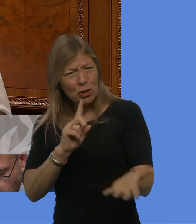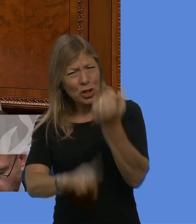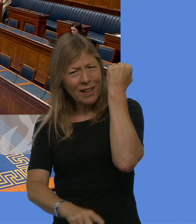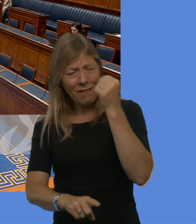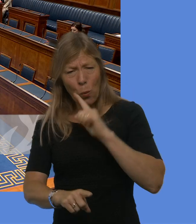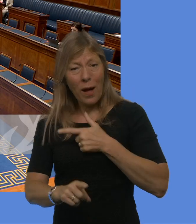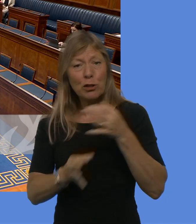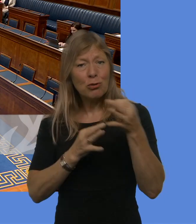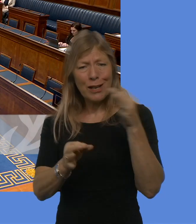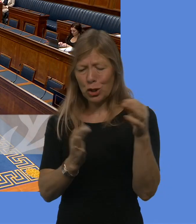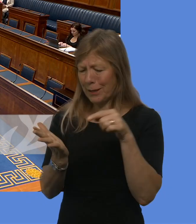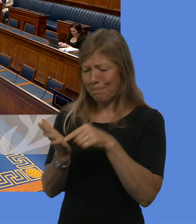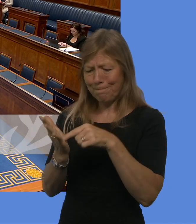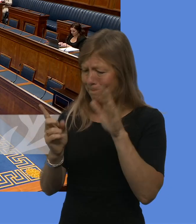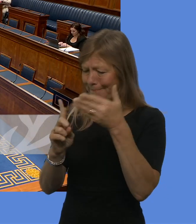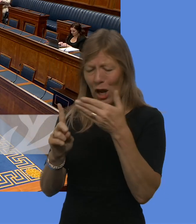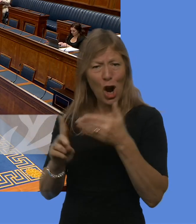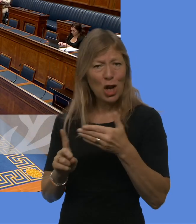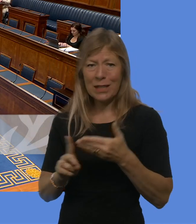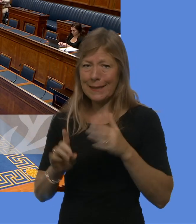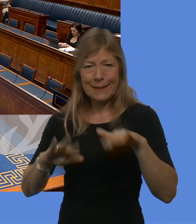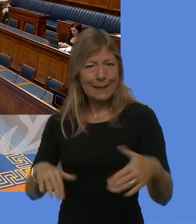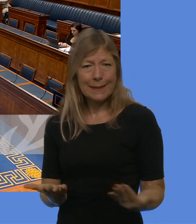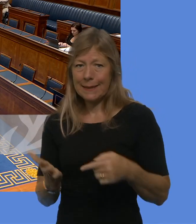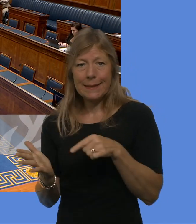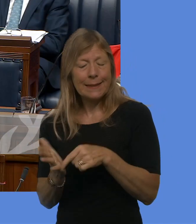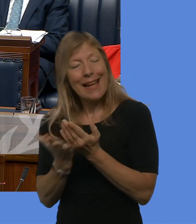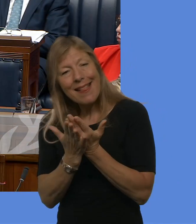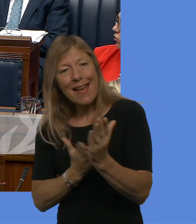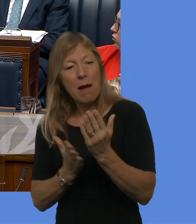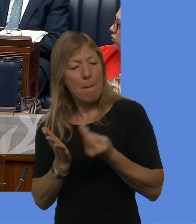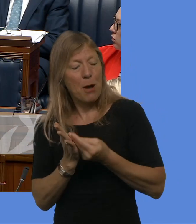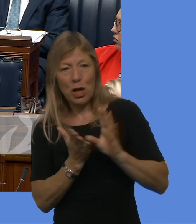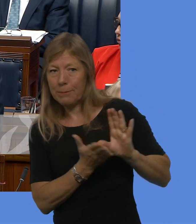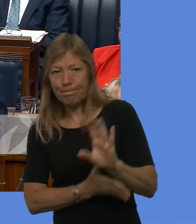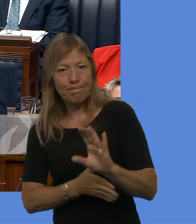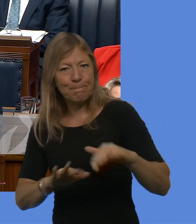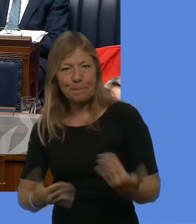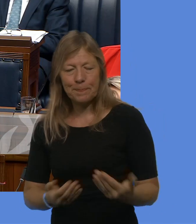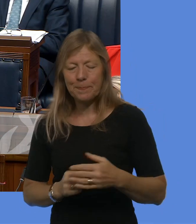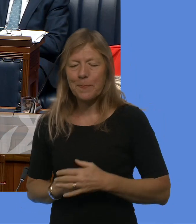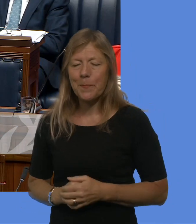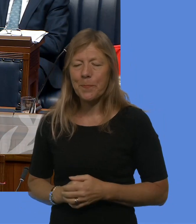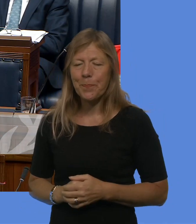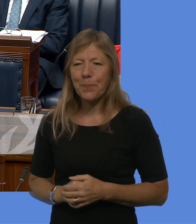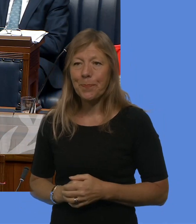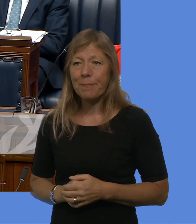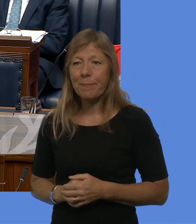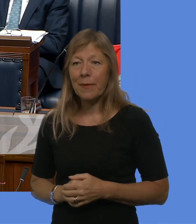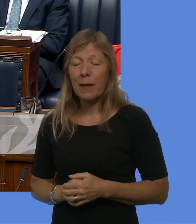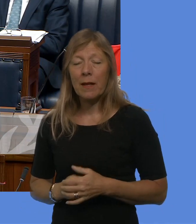strategy? Minister. Thank you, Mr. Speaker. So what I have been successfully able to do is have £150